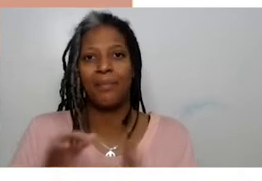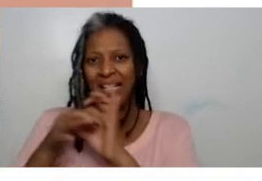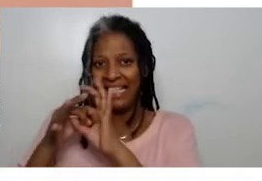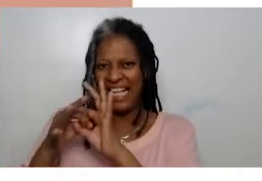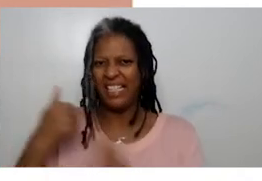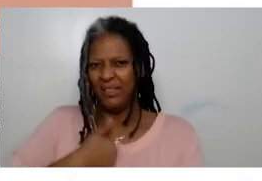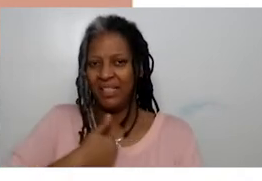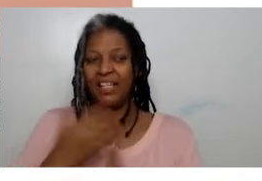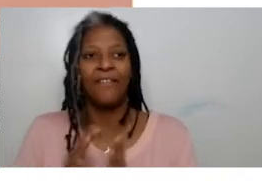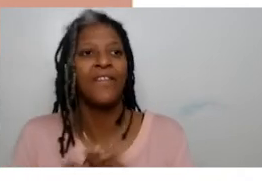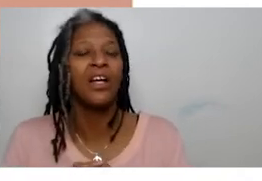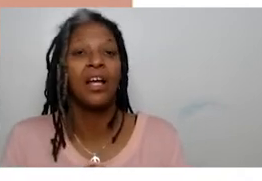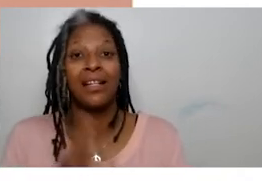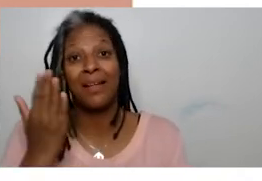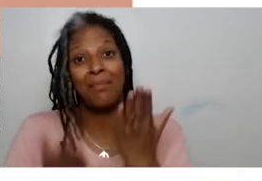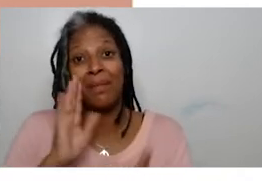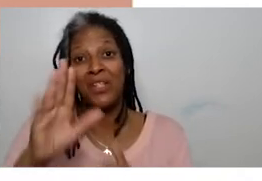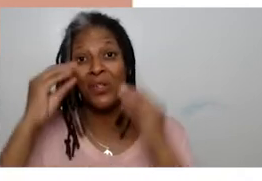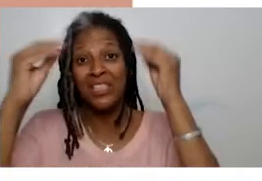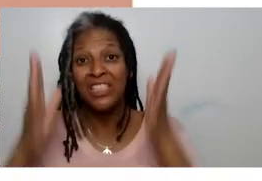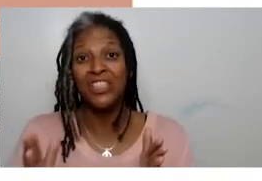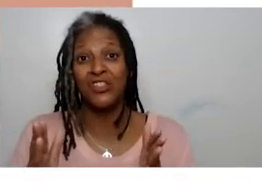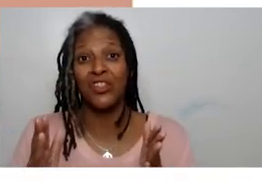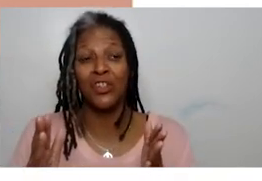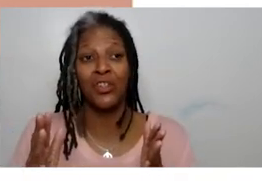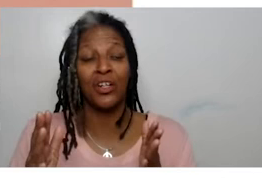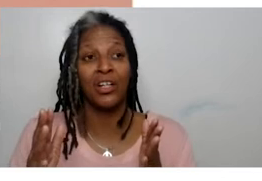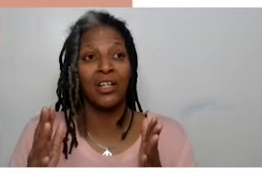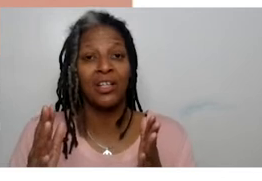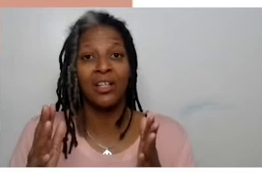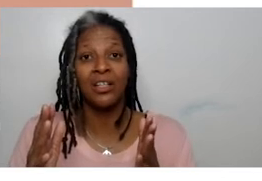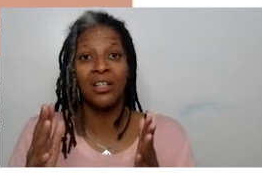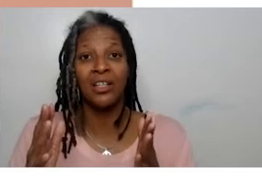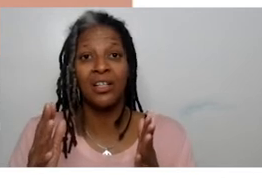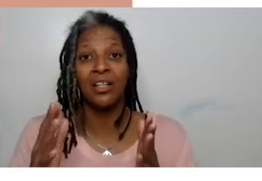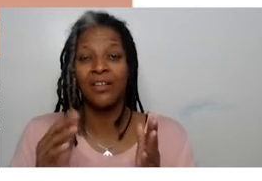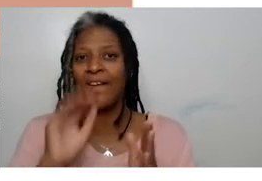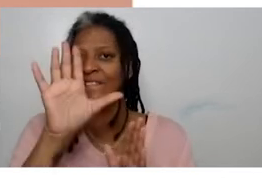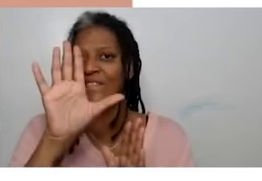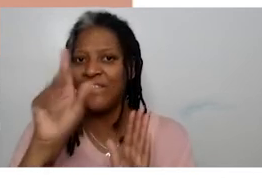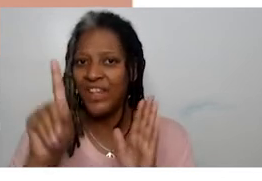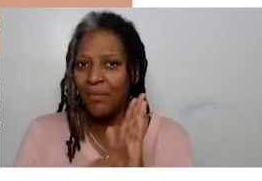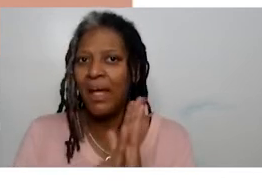having your teacher pull you out of school every day in fifth period for social studies because she said that your